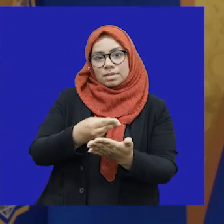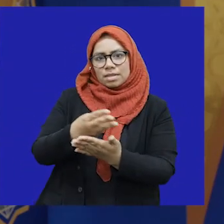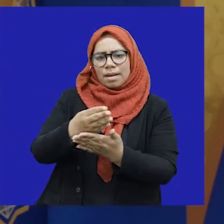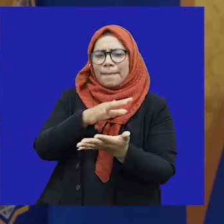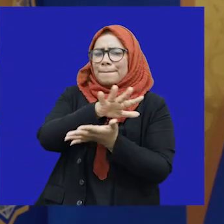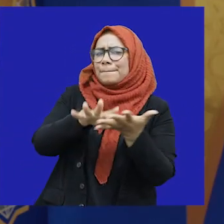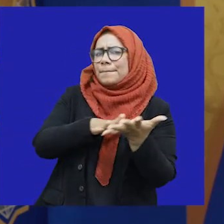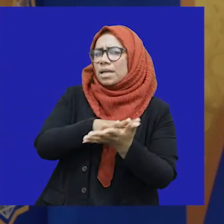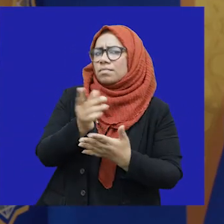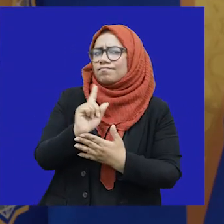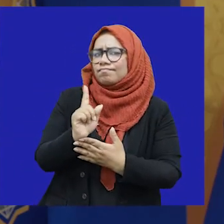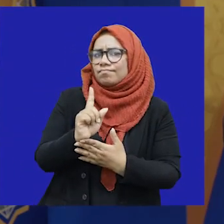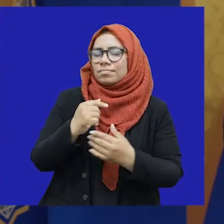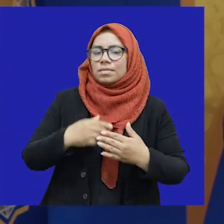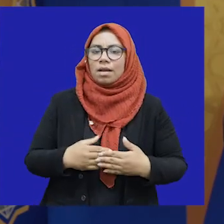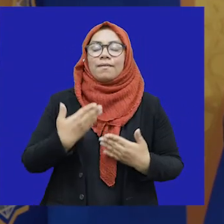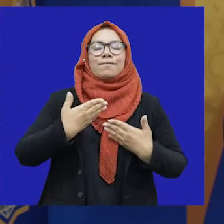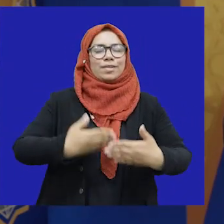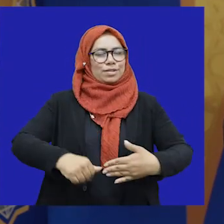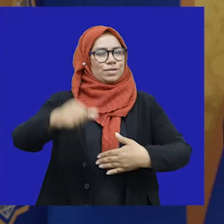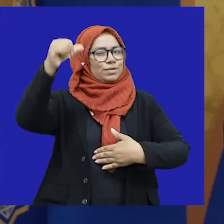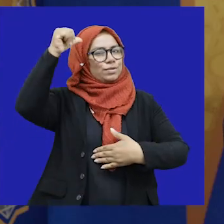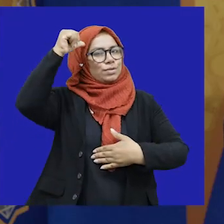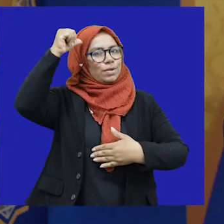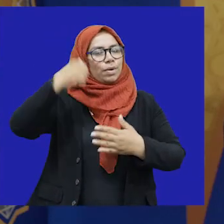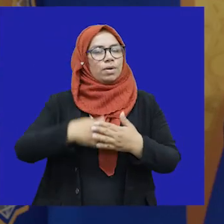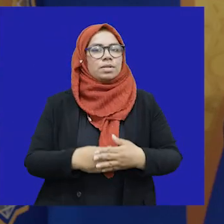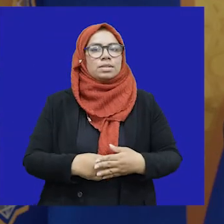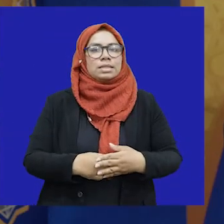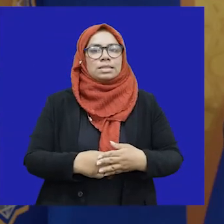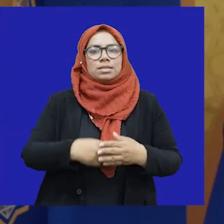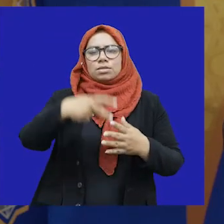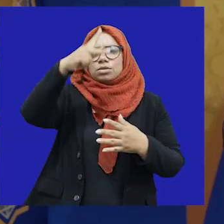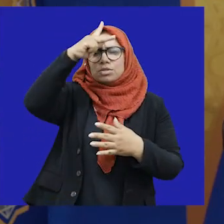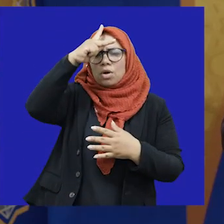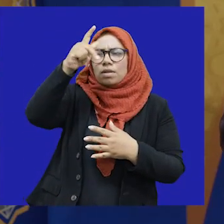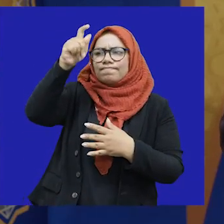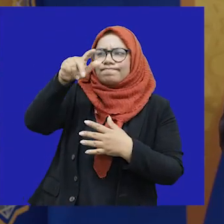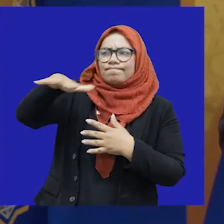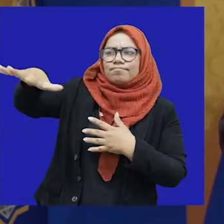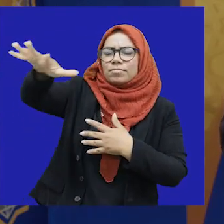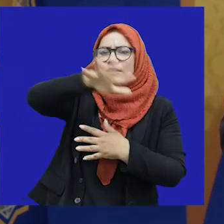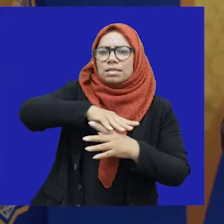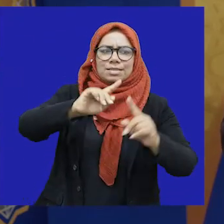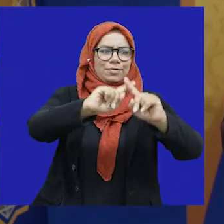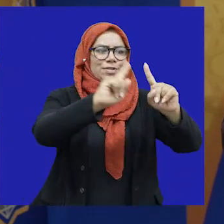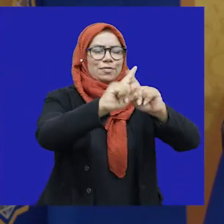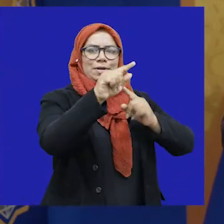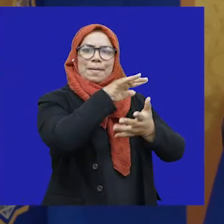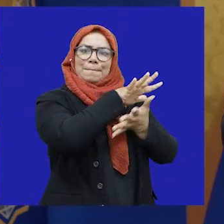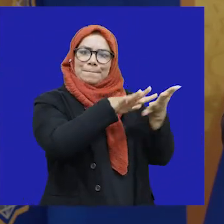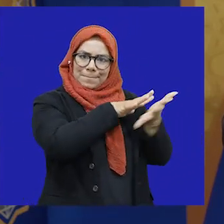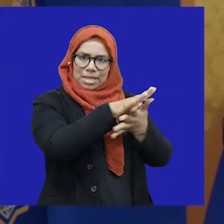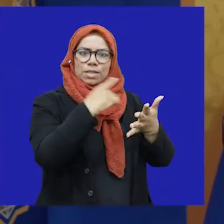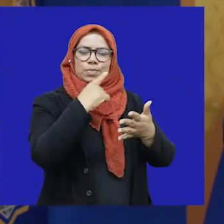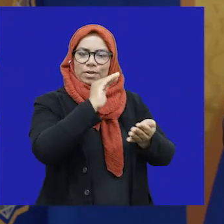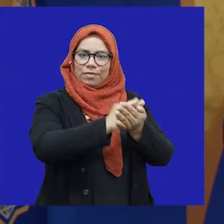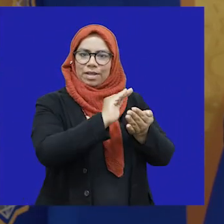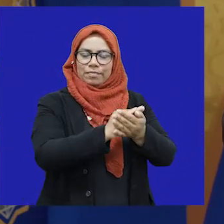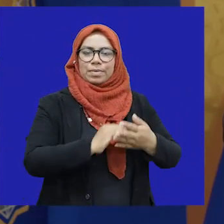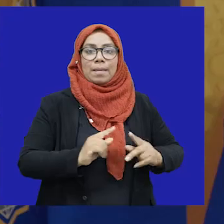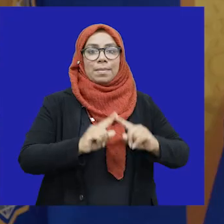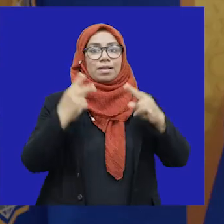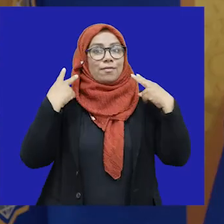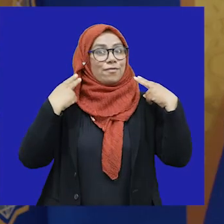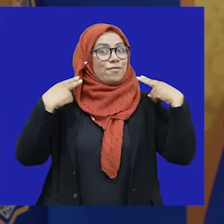Program 2024. In today's episode, we will focus on the types of zakat and the categories of people to whom zakat funds